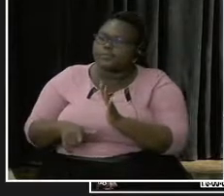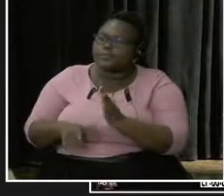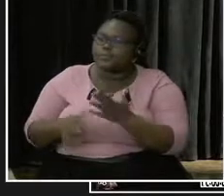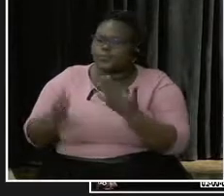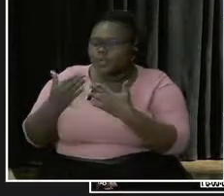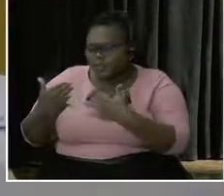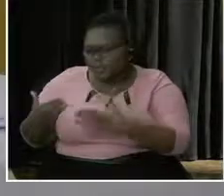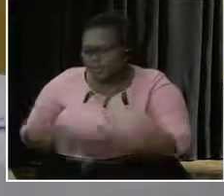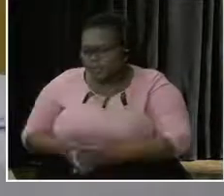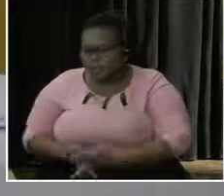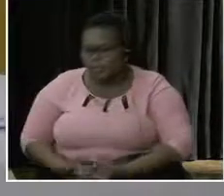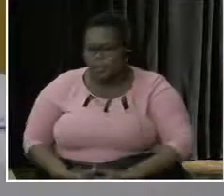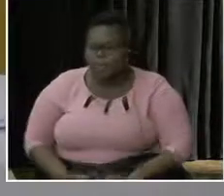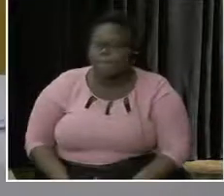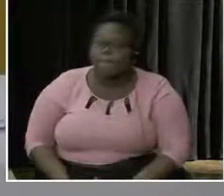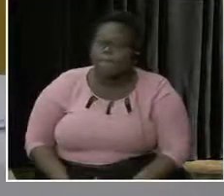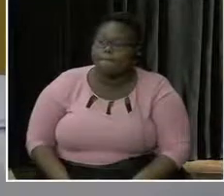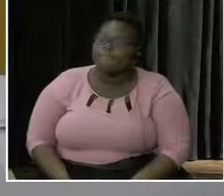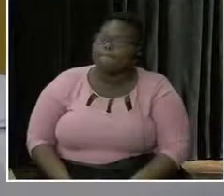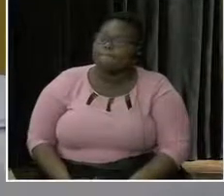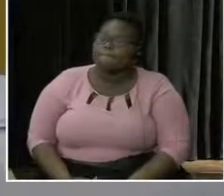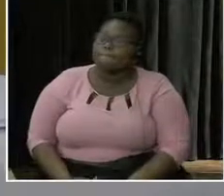you. Thank you.